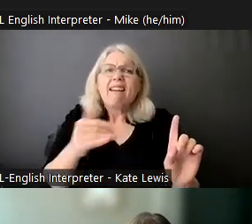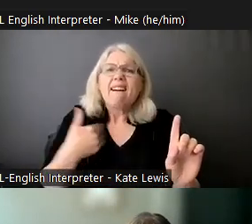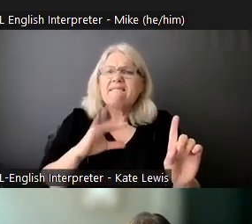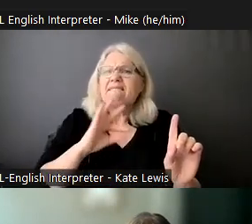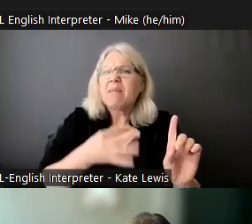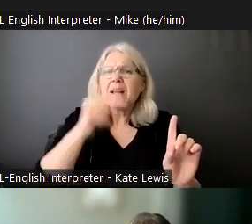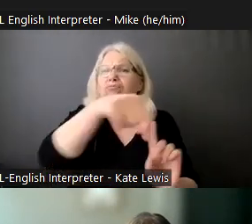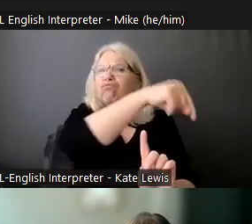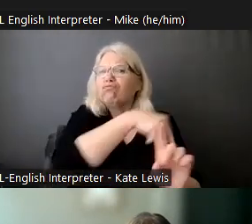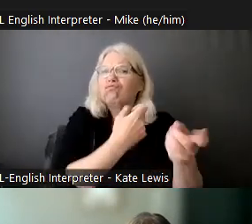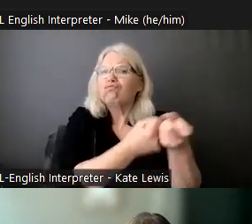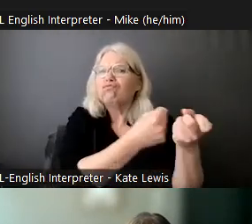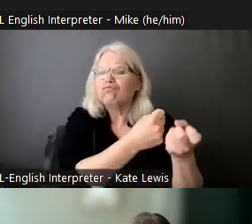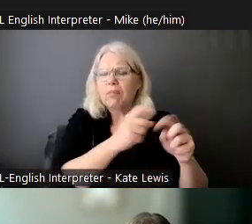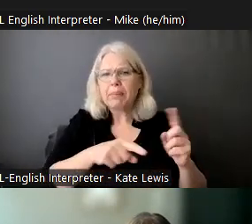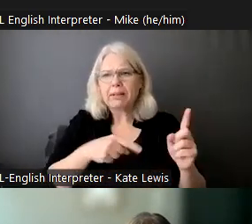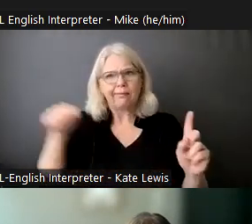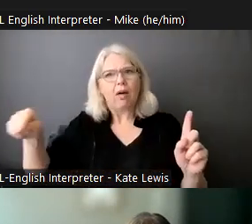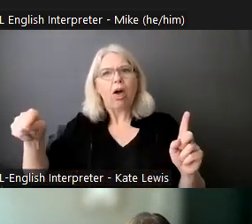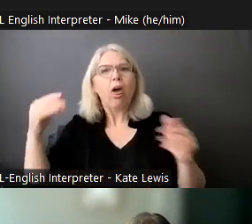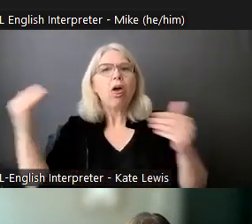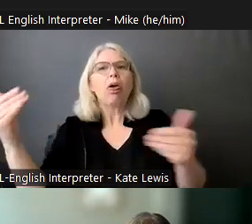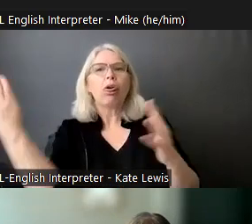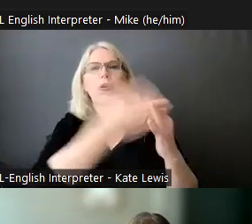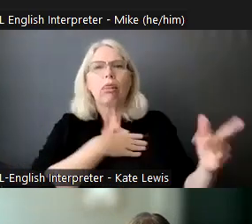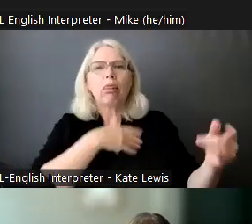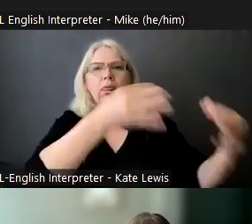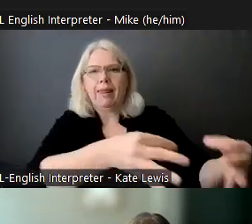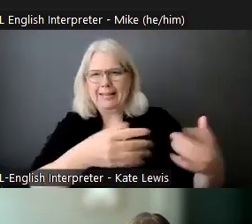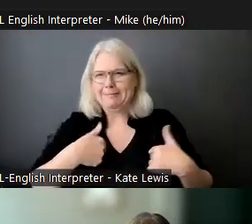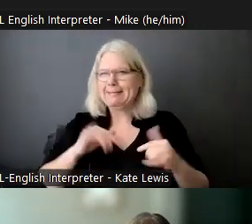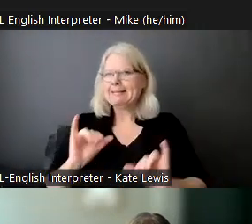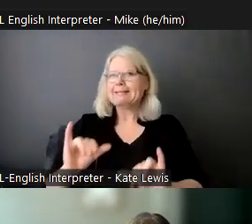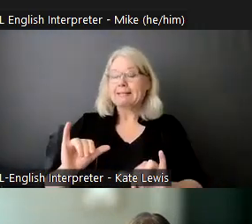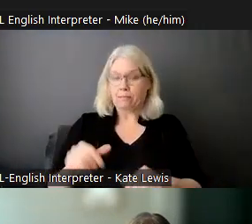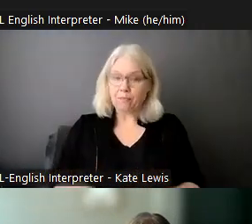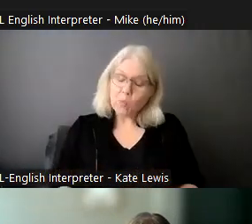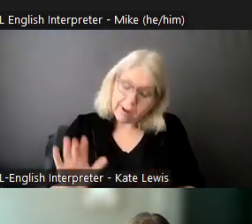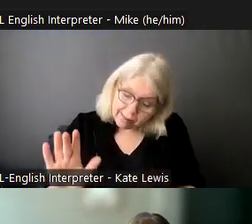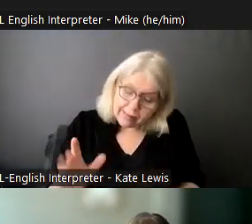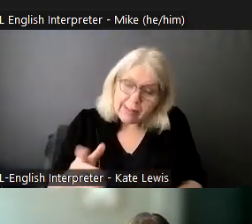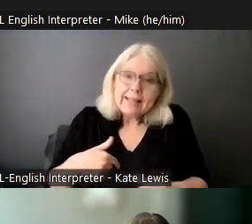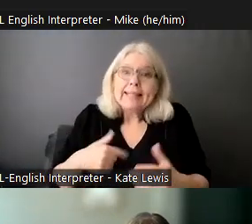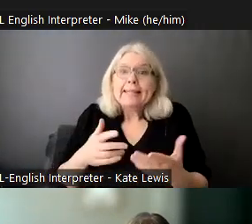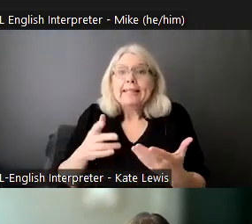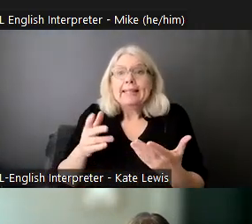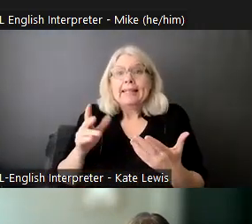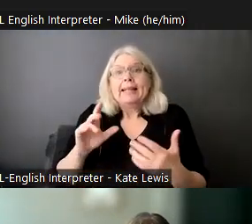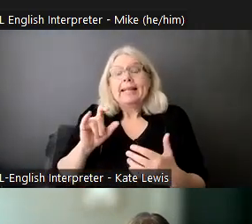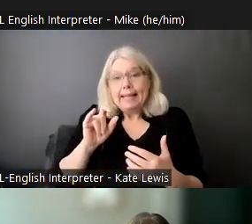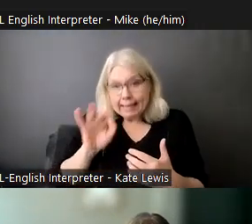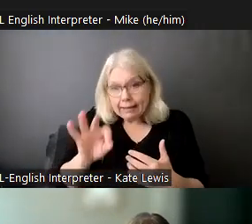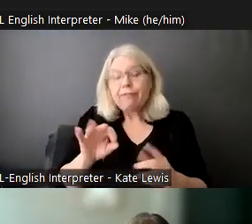you have made a power of attorney for personal care, going back to that little pyramid I had, that's going to trump the PGT